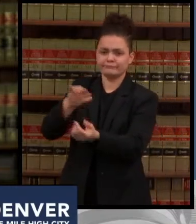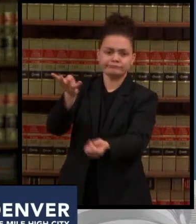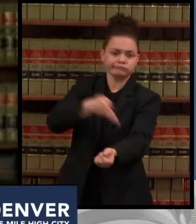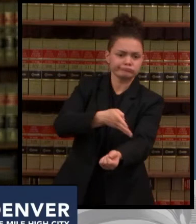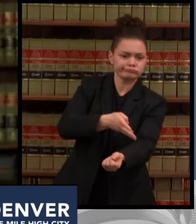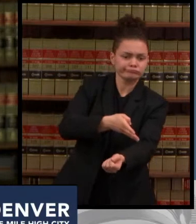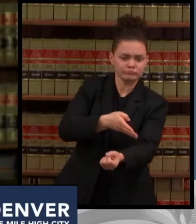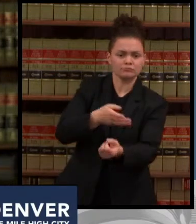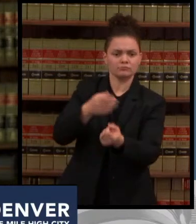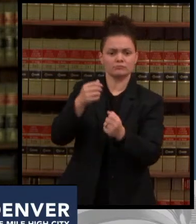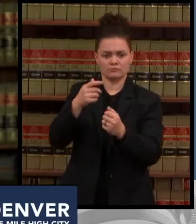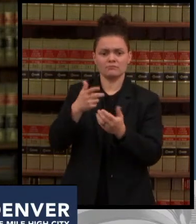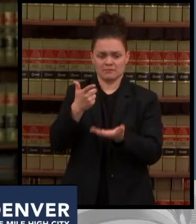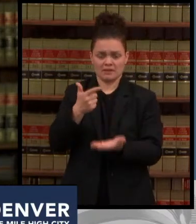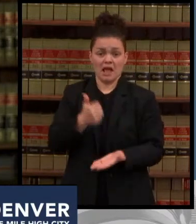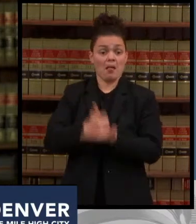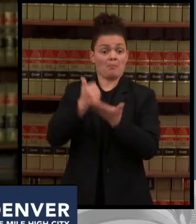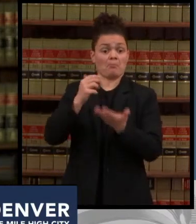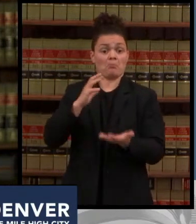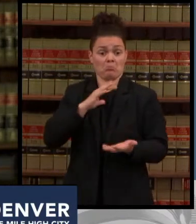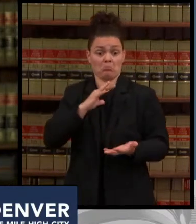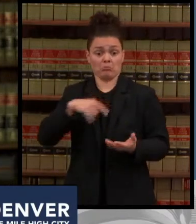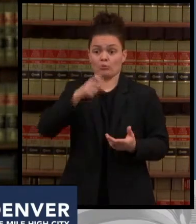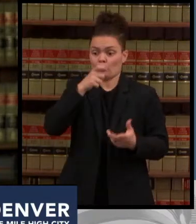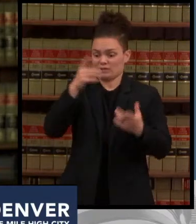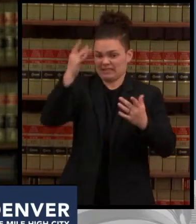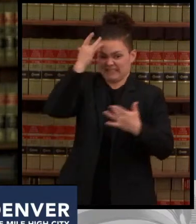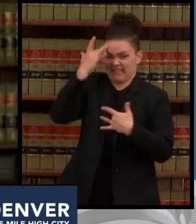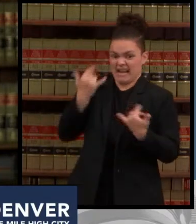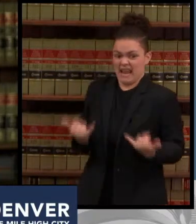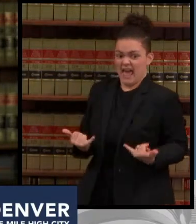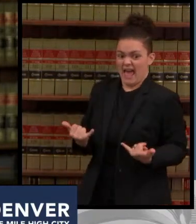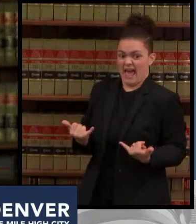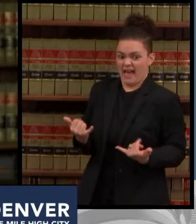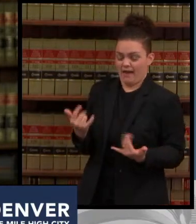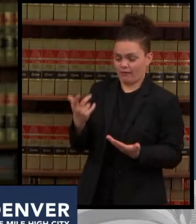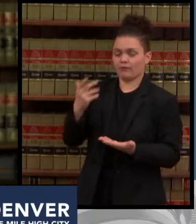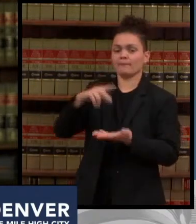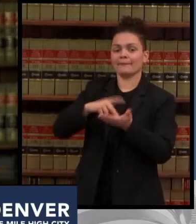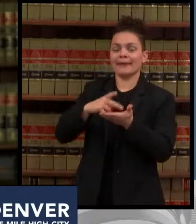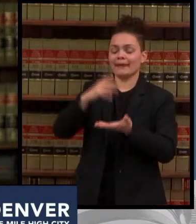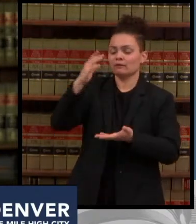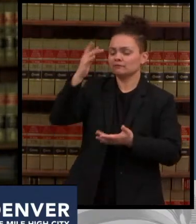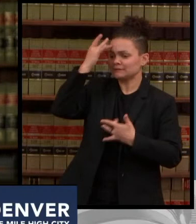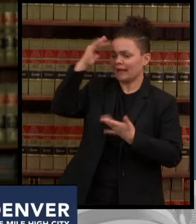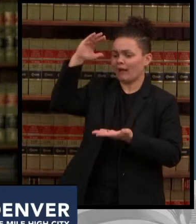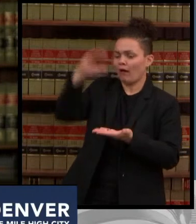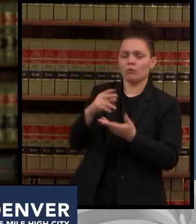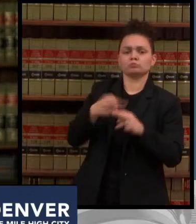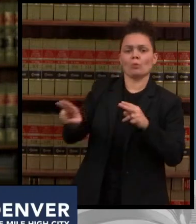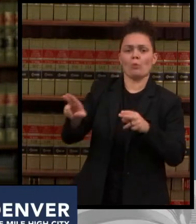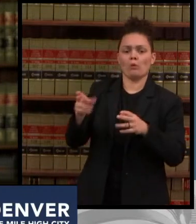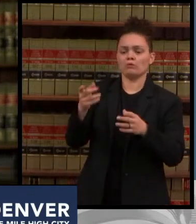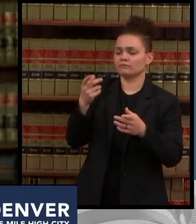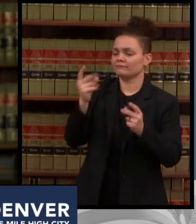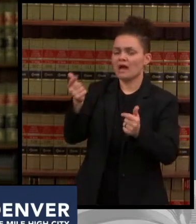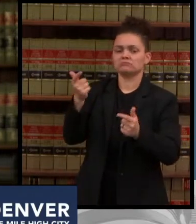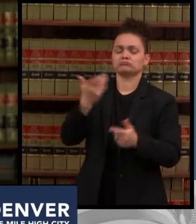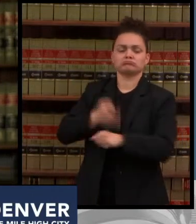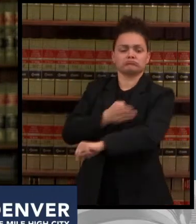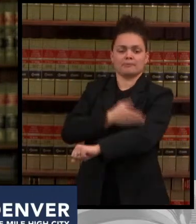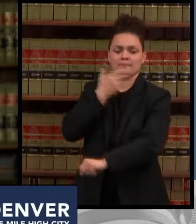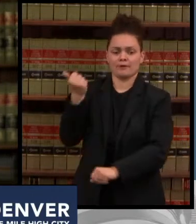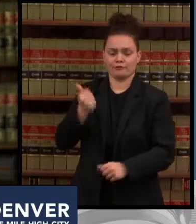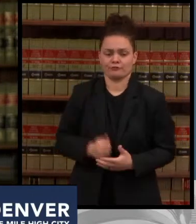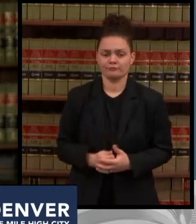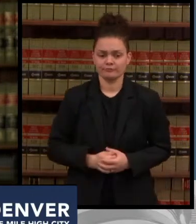70 and 80%. And if we could scale that up in the blink of an eye, we could probably stave off the crisis. But it